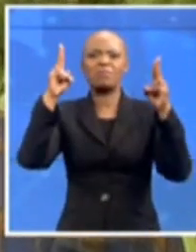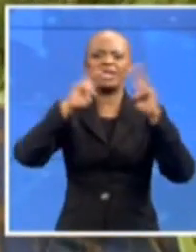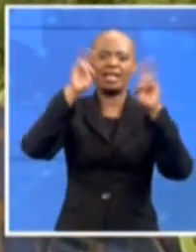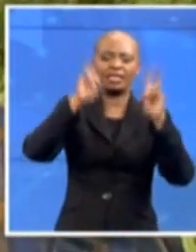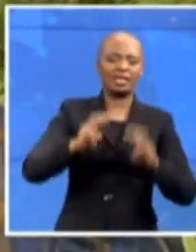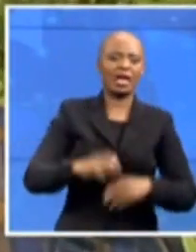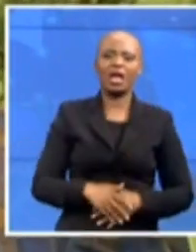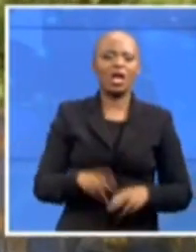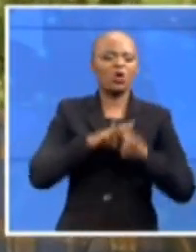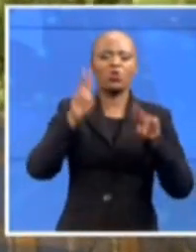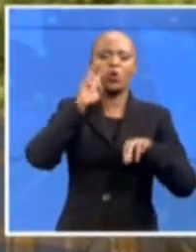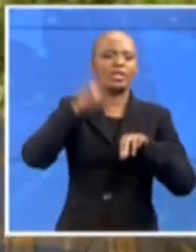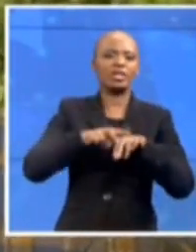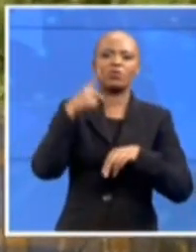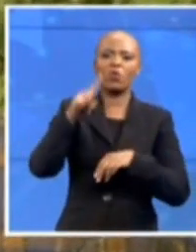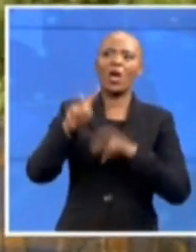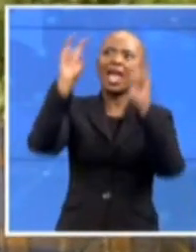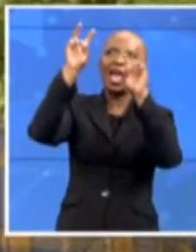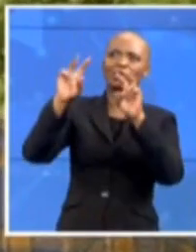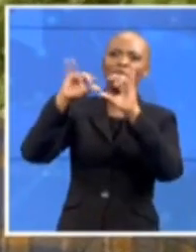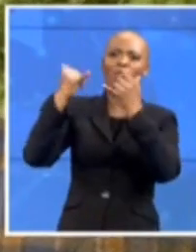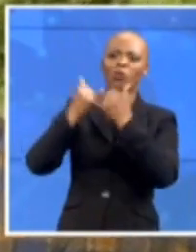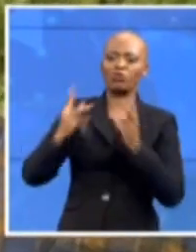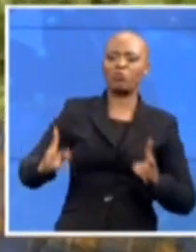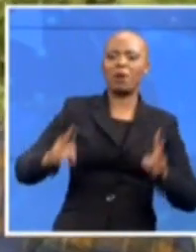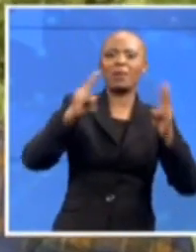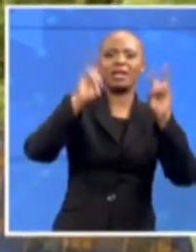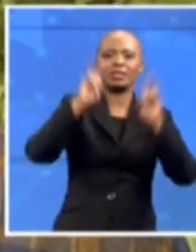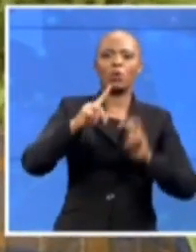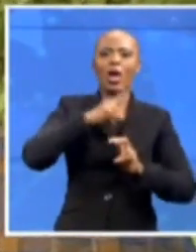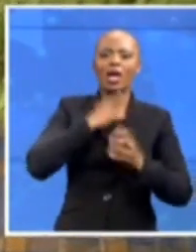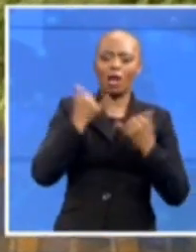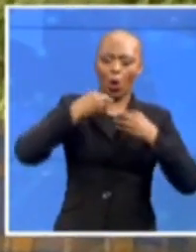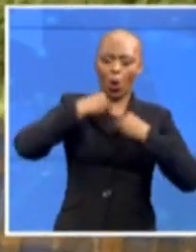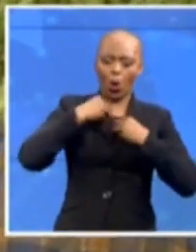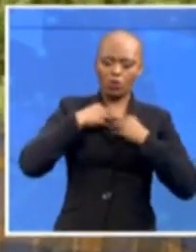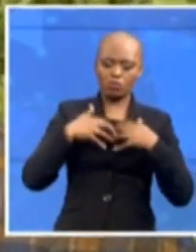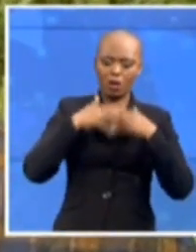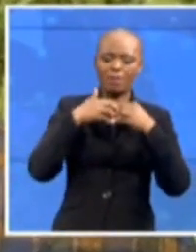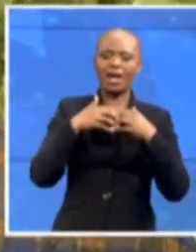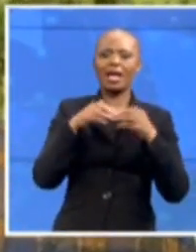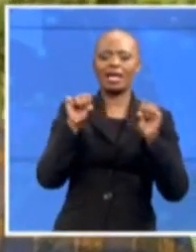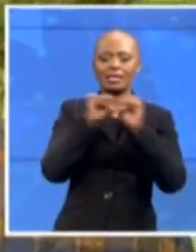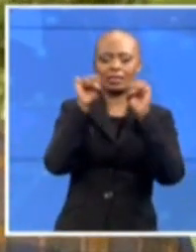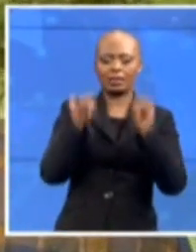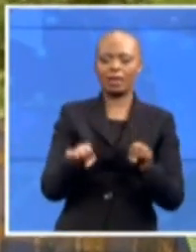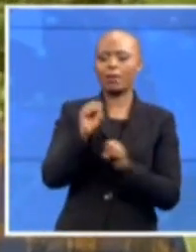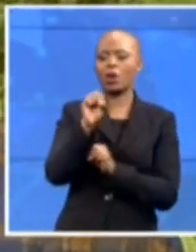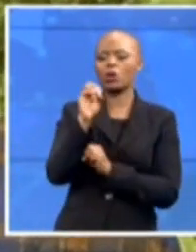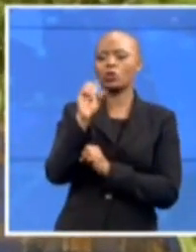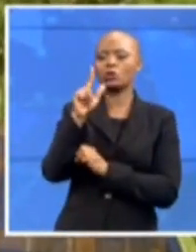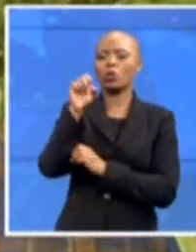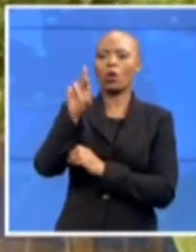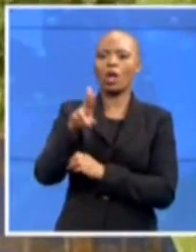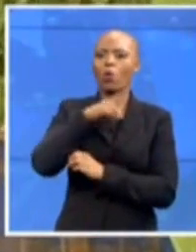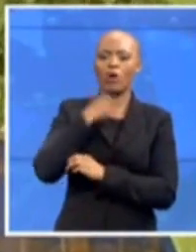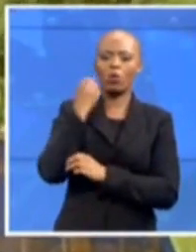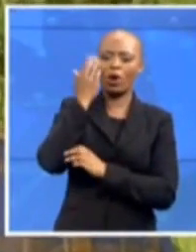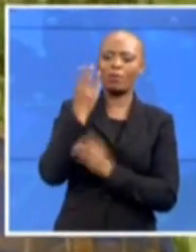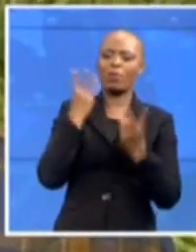The most important issue is that as the community, we must guard the assets so that people don't come and steal the solar, and really look after that and